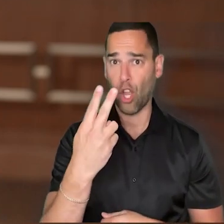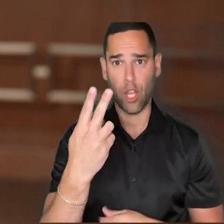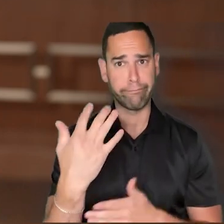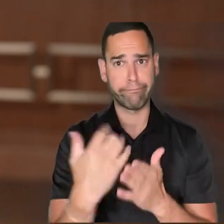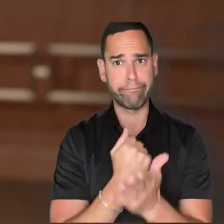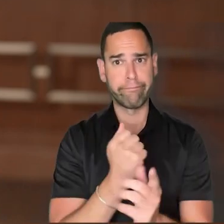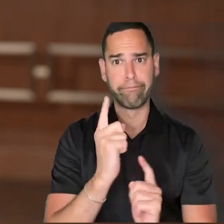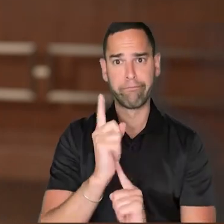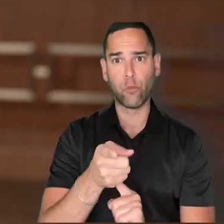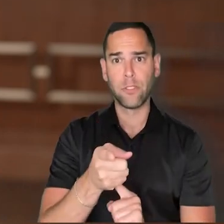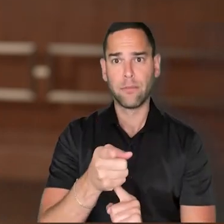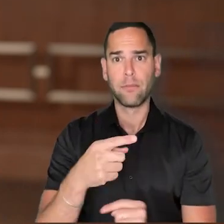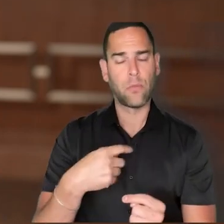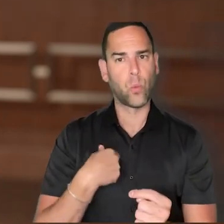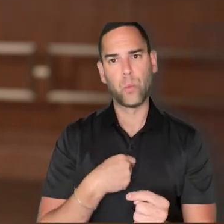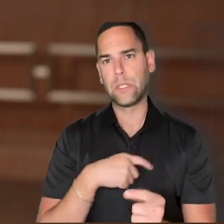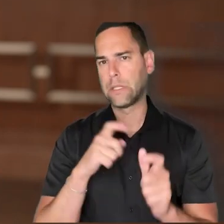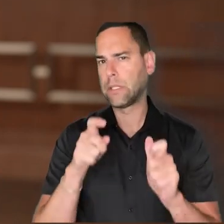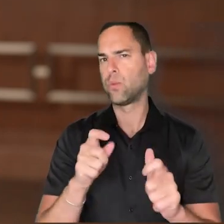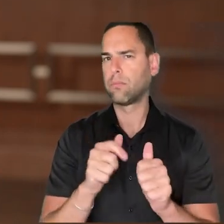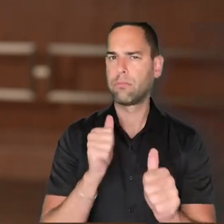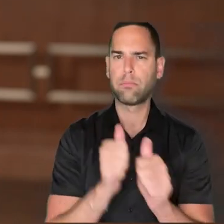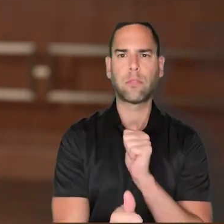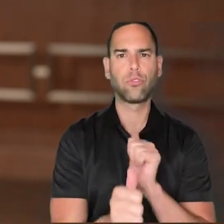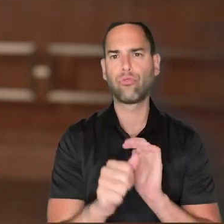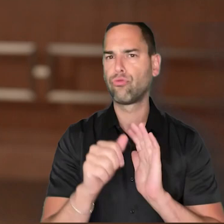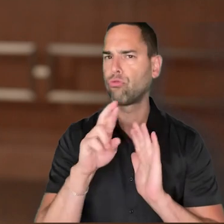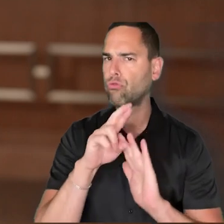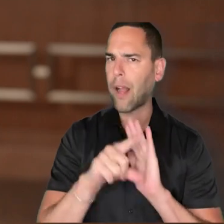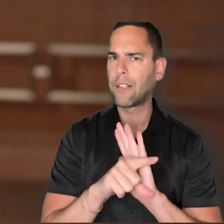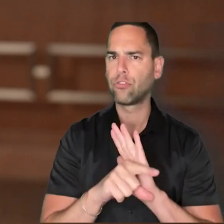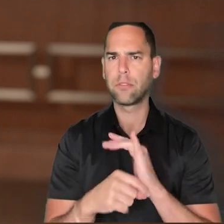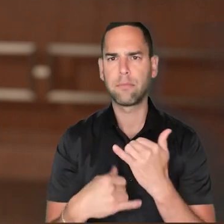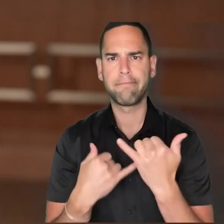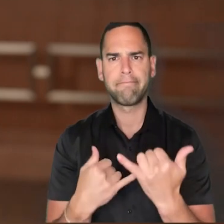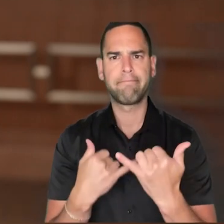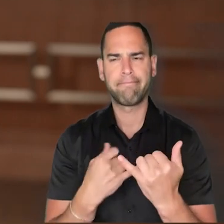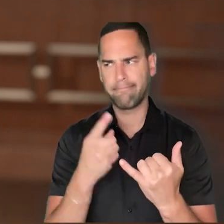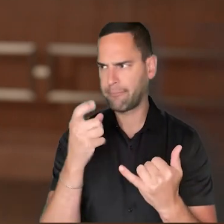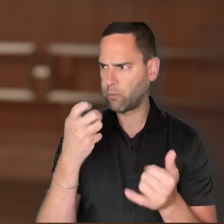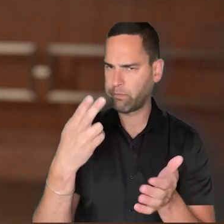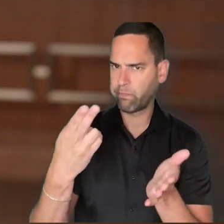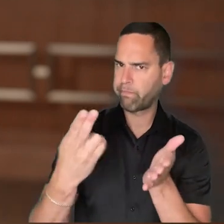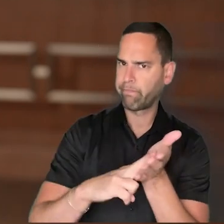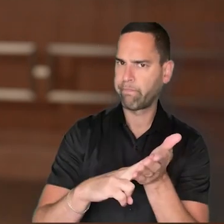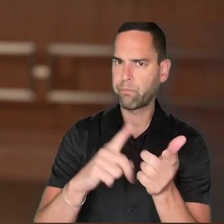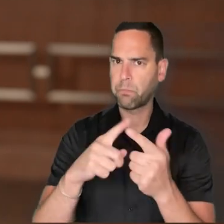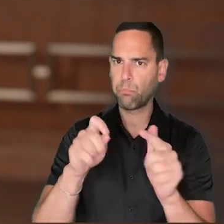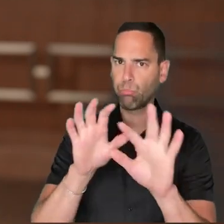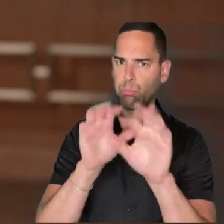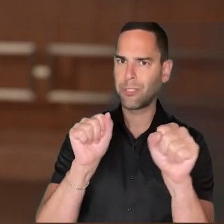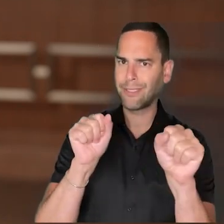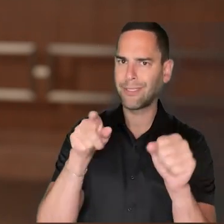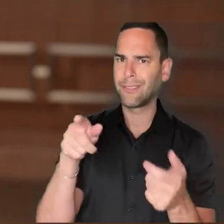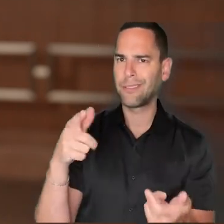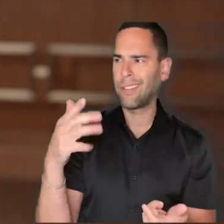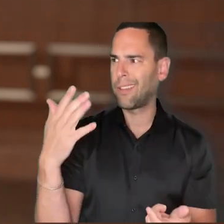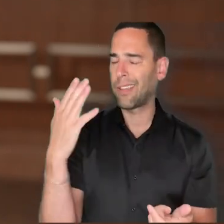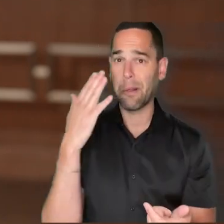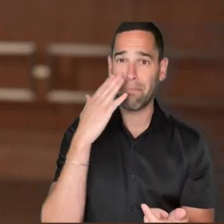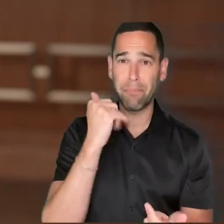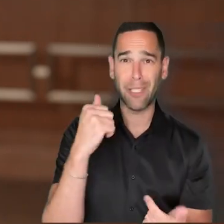saw a moment in time that we needed to get these regulations signed because of the process that had